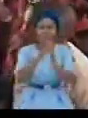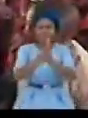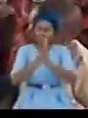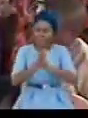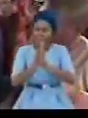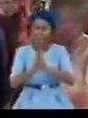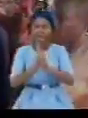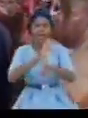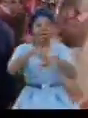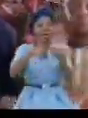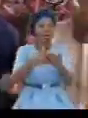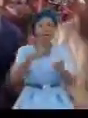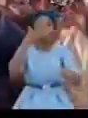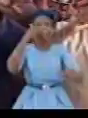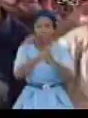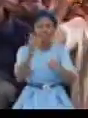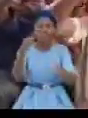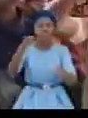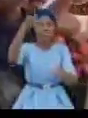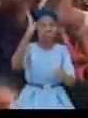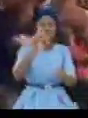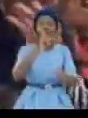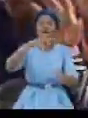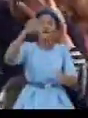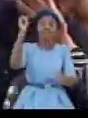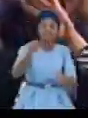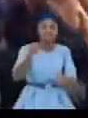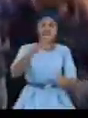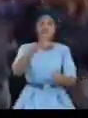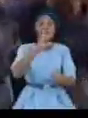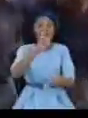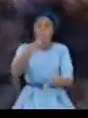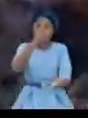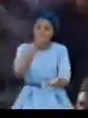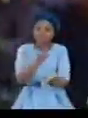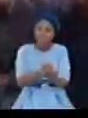All the promises of God are yes and amen upon your life.